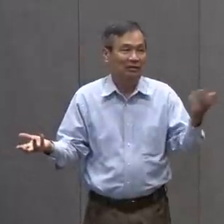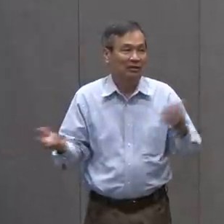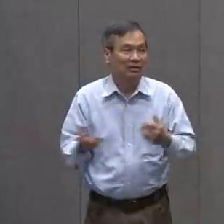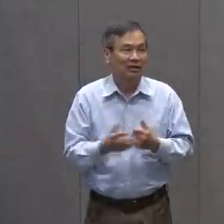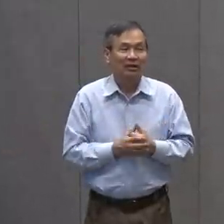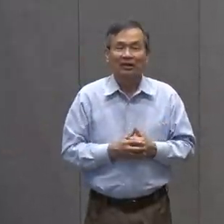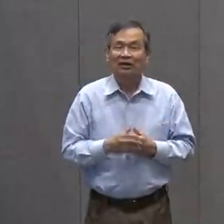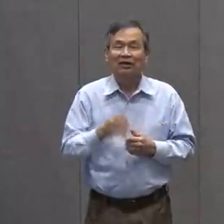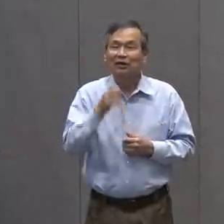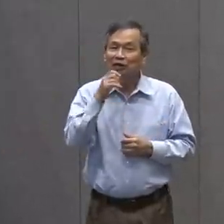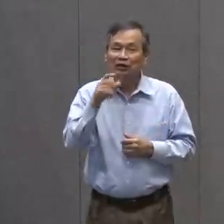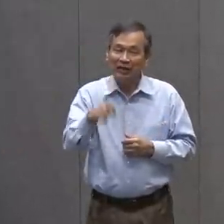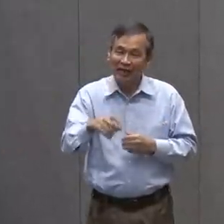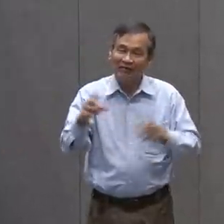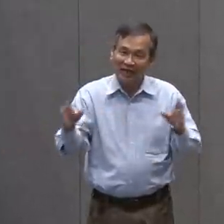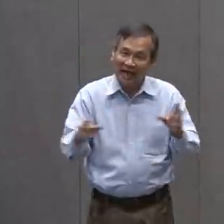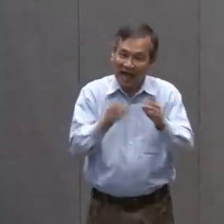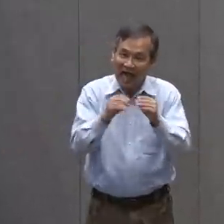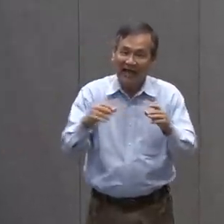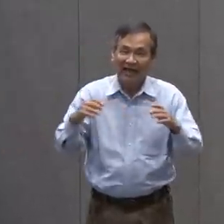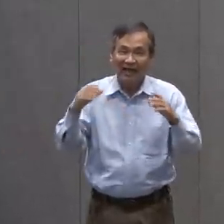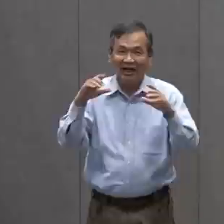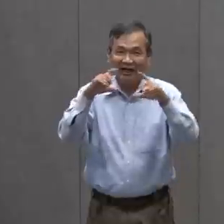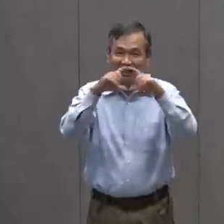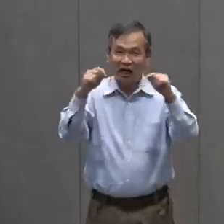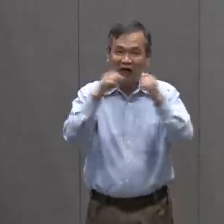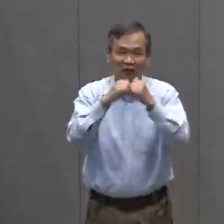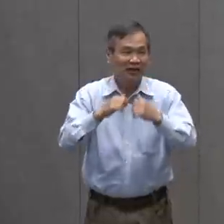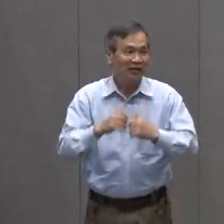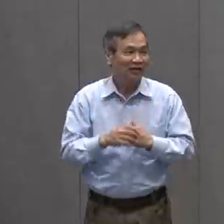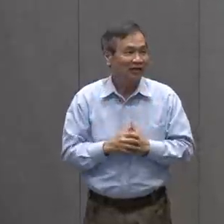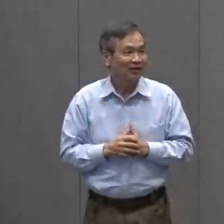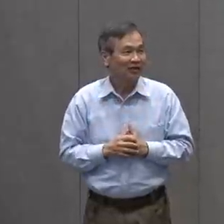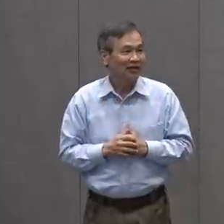You don't just win. You got to do the math.